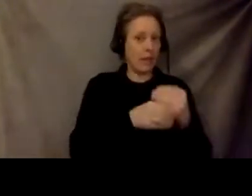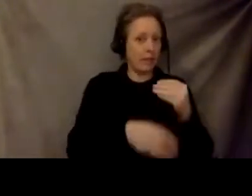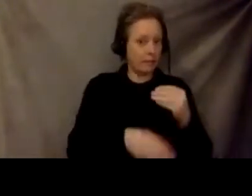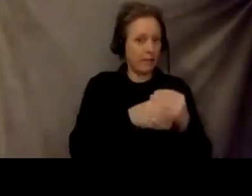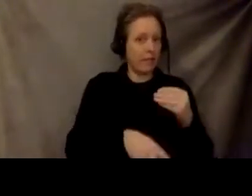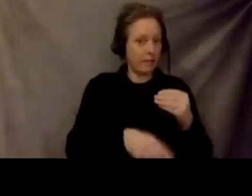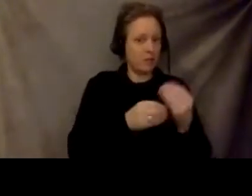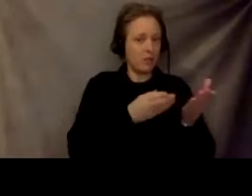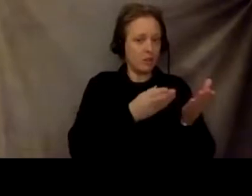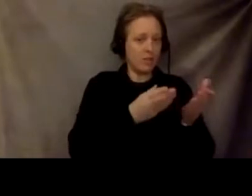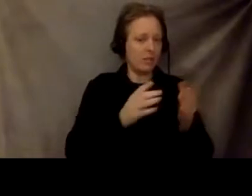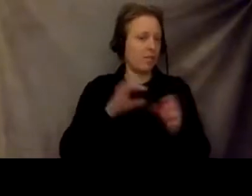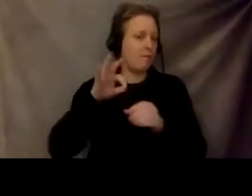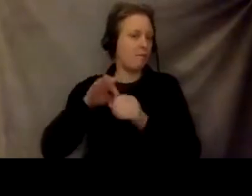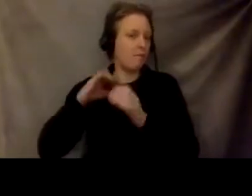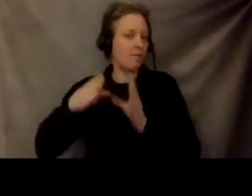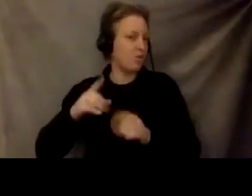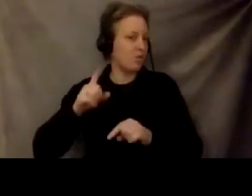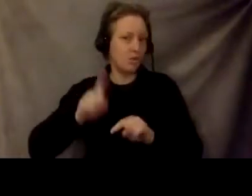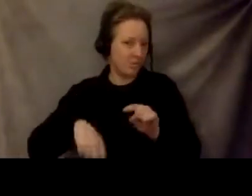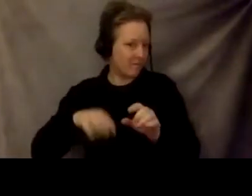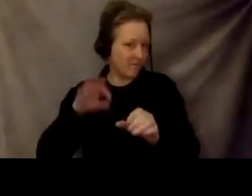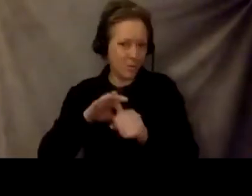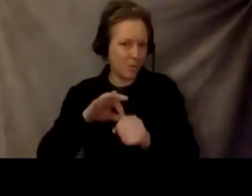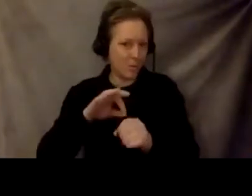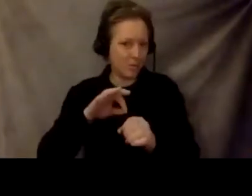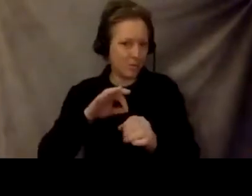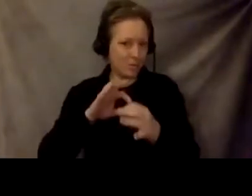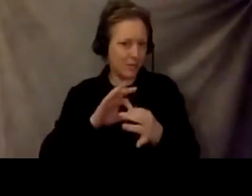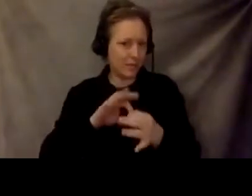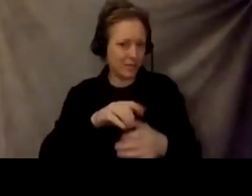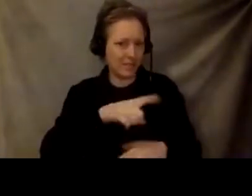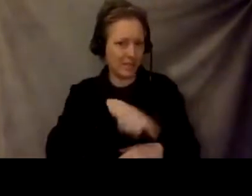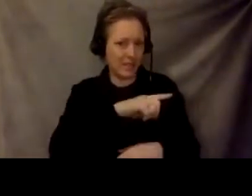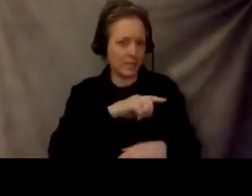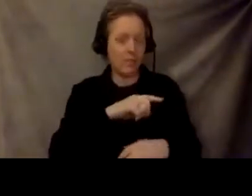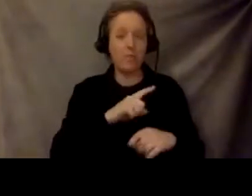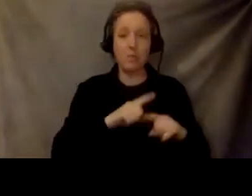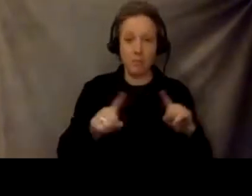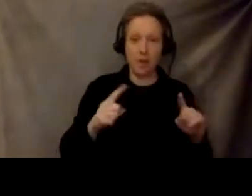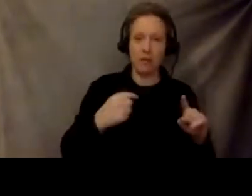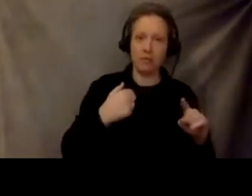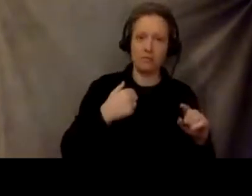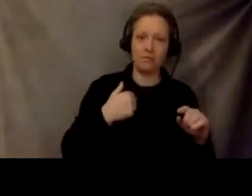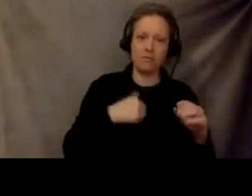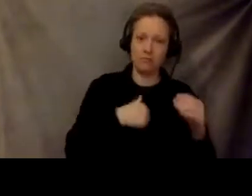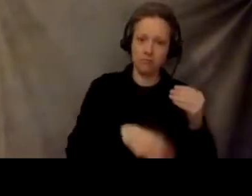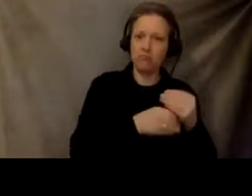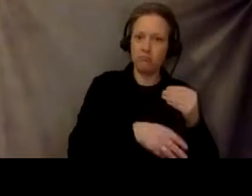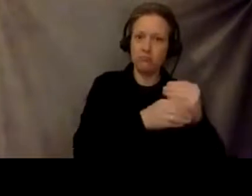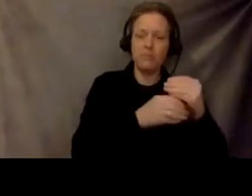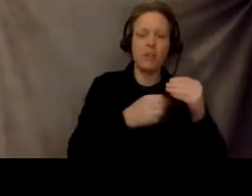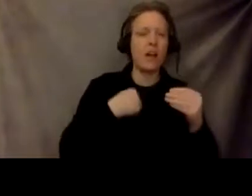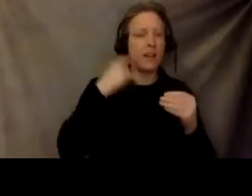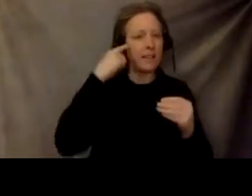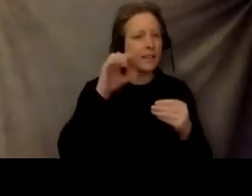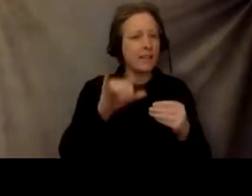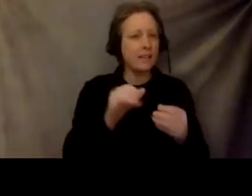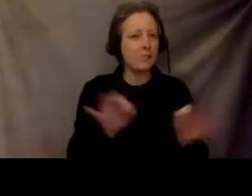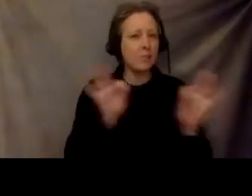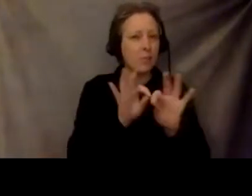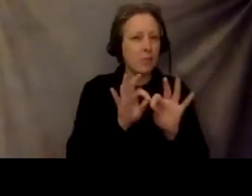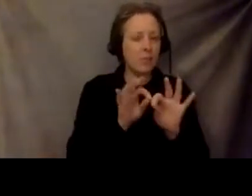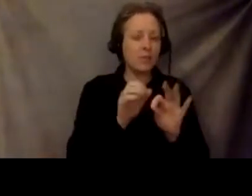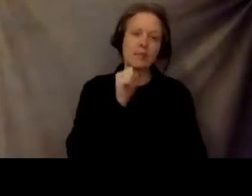still trying to apply that standard. Whether that'll change with this board, I don't know. But I think that was important, not sexy, but it's a